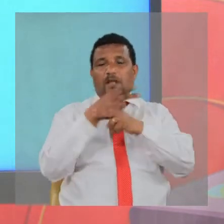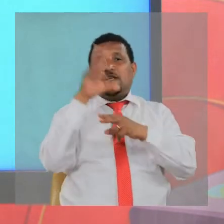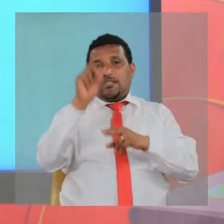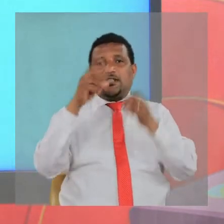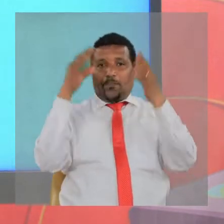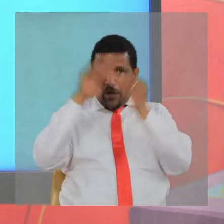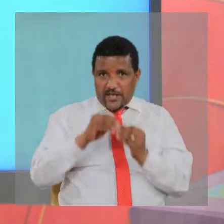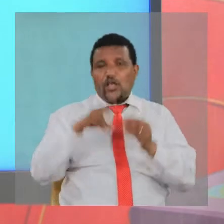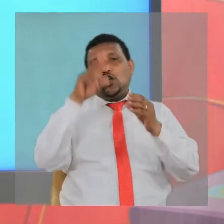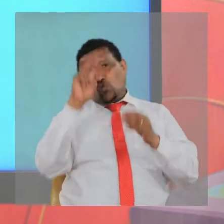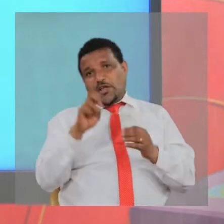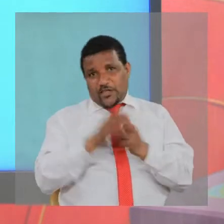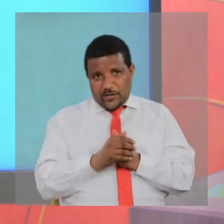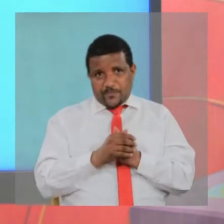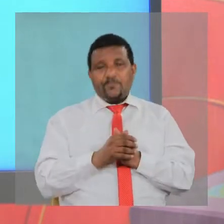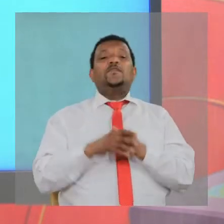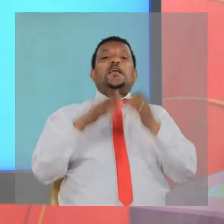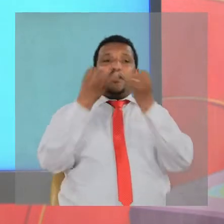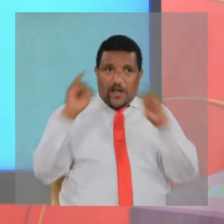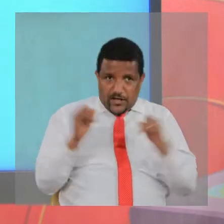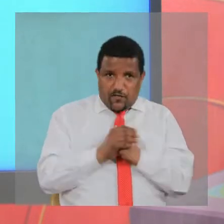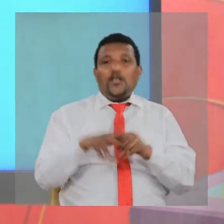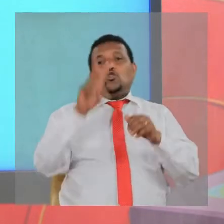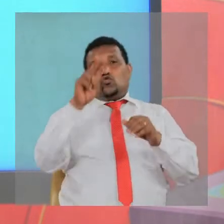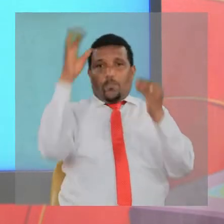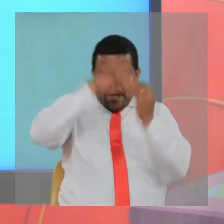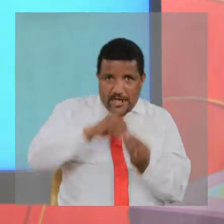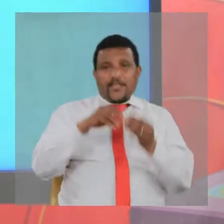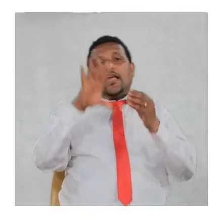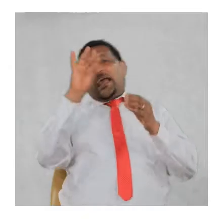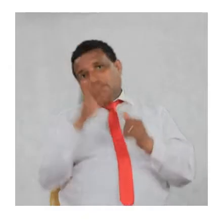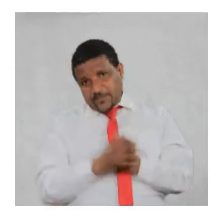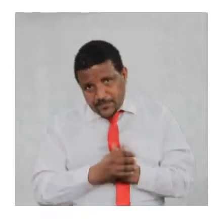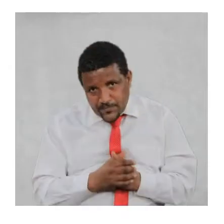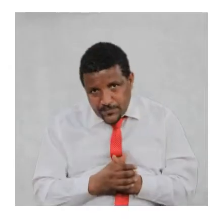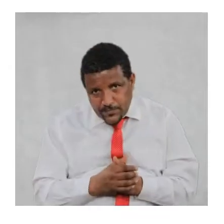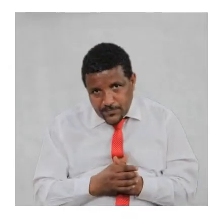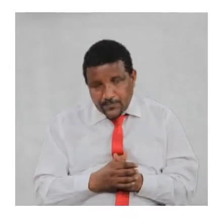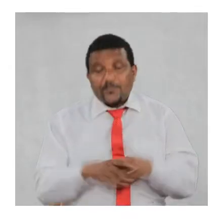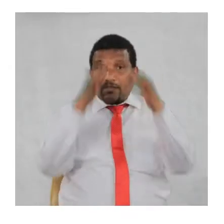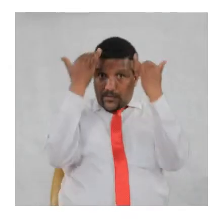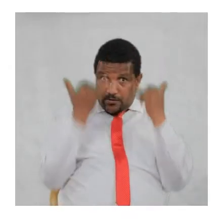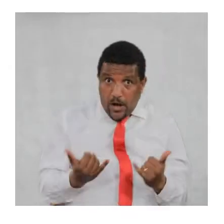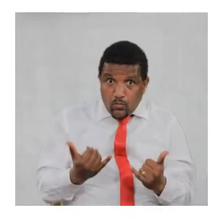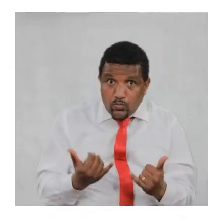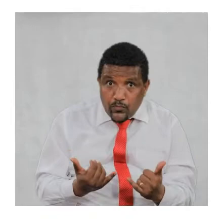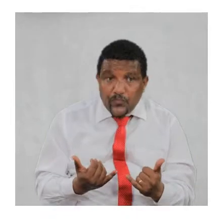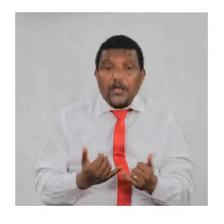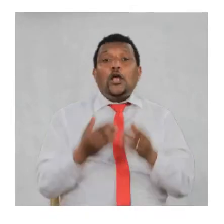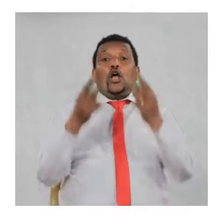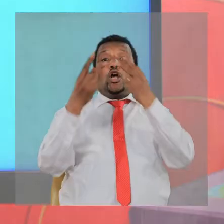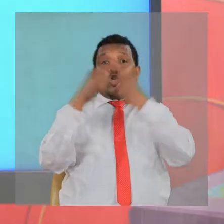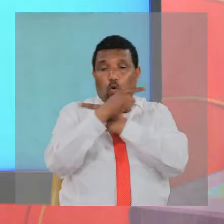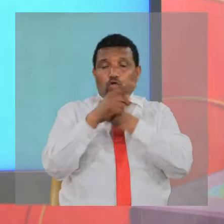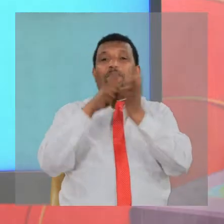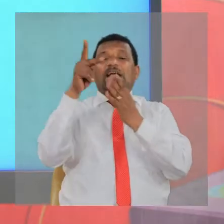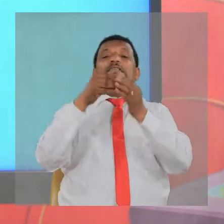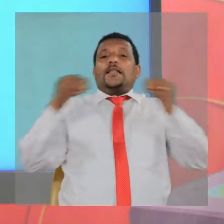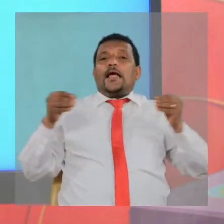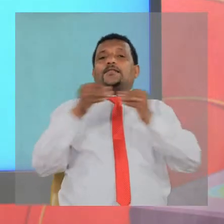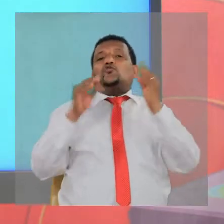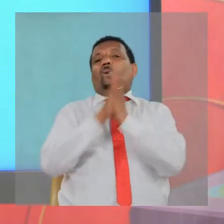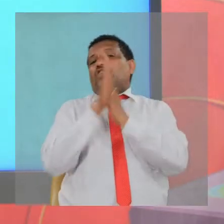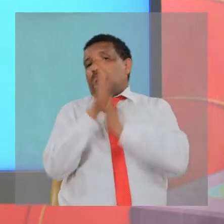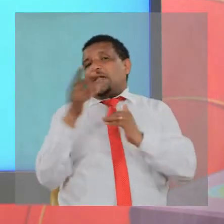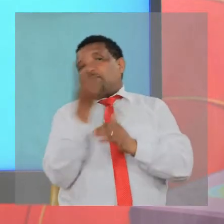30 plus 20 divided by 2 plus 8. Now the cross price elasticity